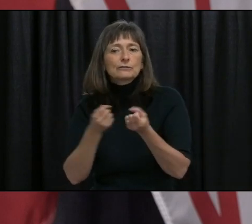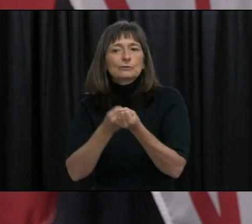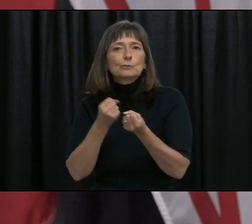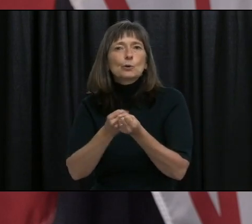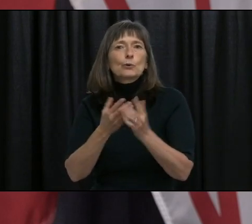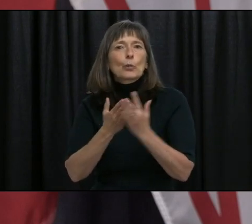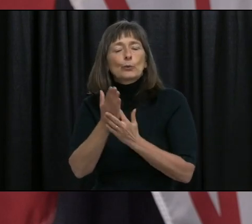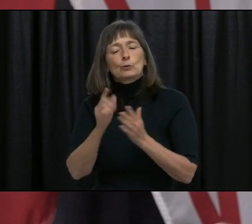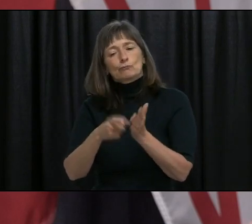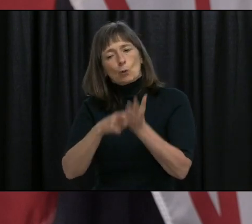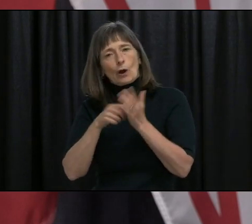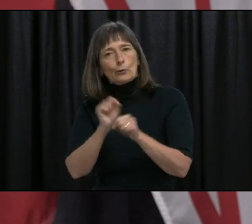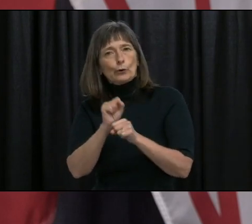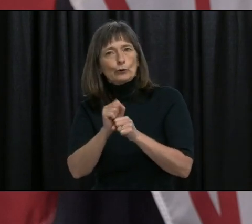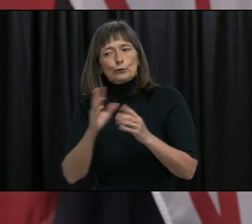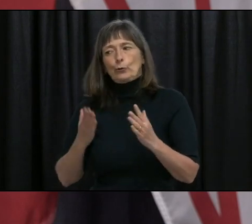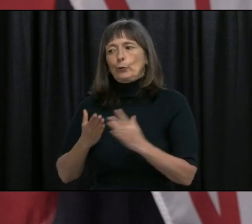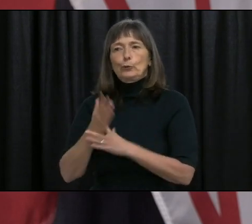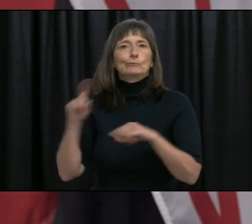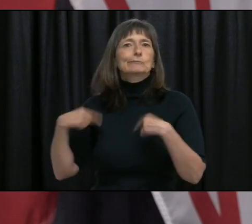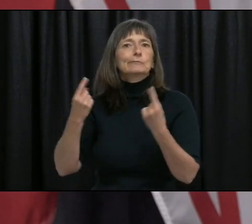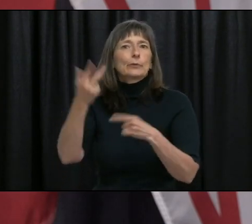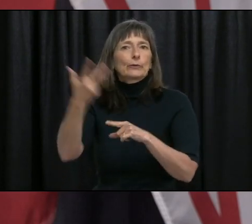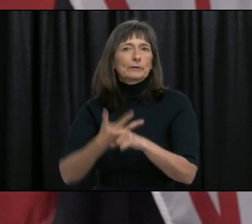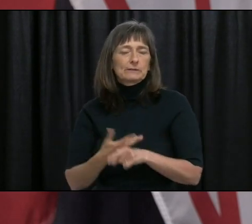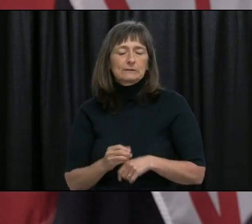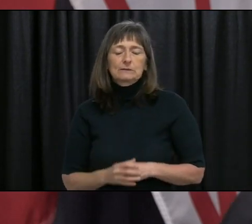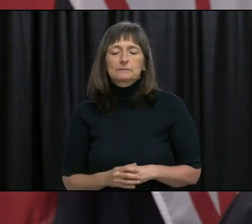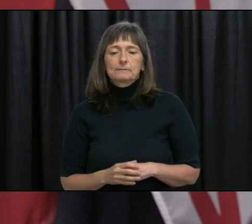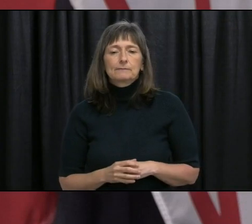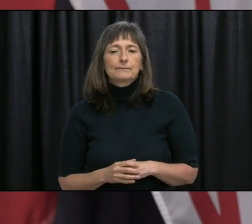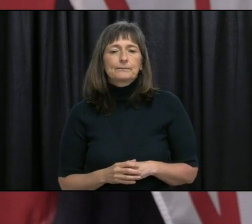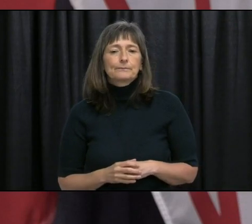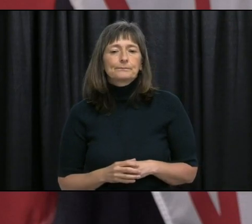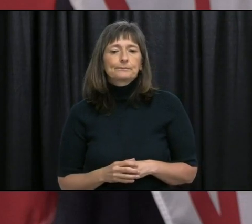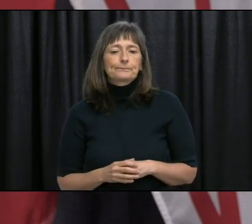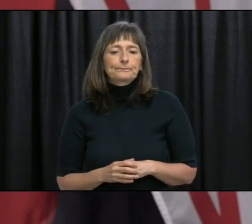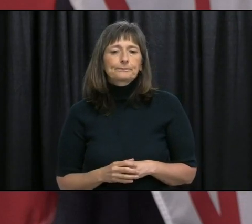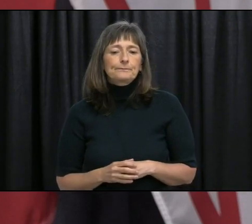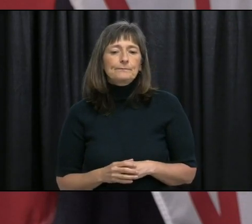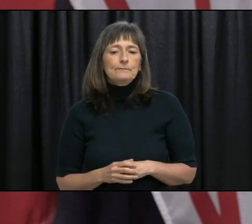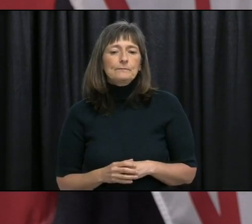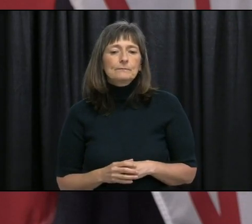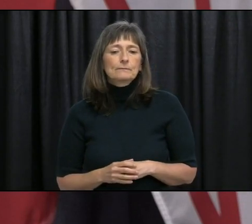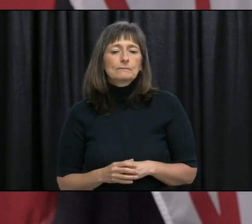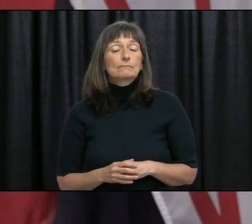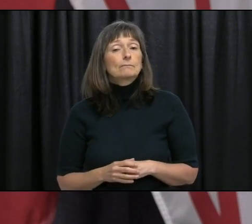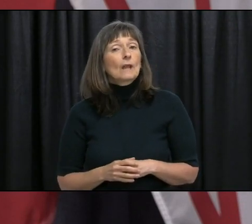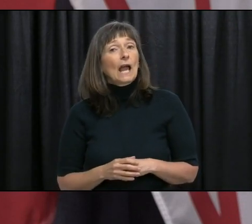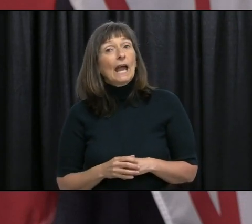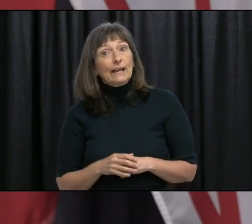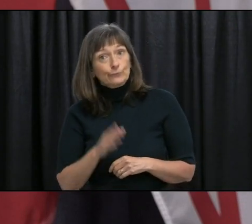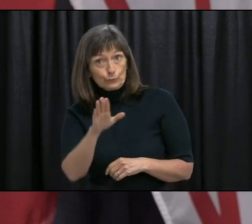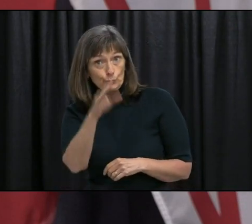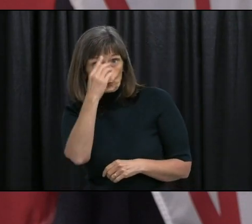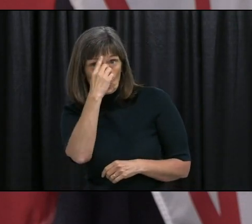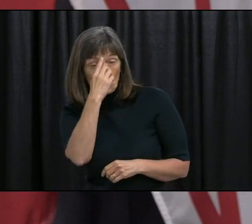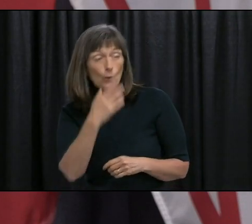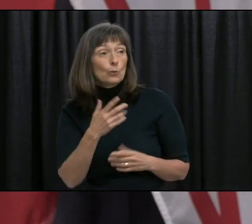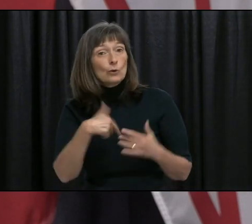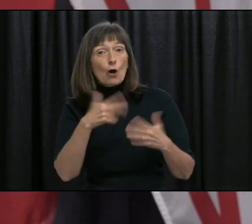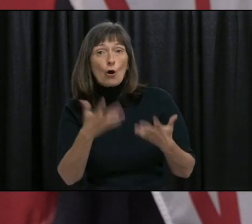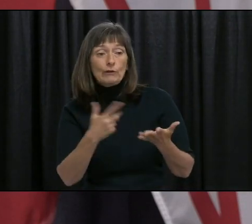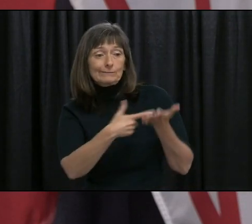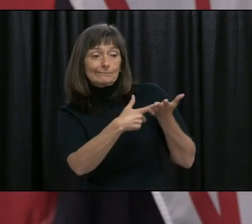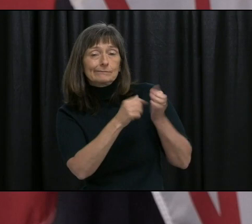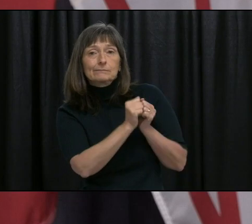residents throughout this pandemic. And since the onset, we have been working very closely with the federal government, as you all know, to put